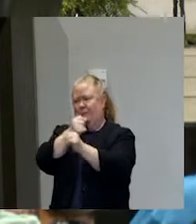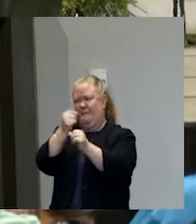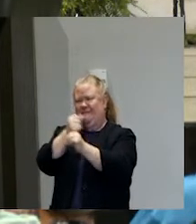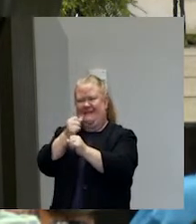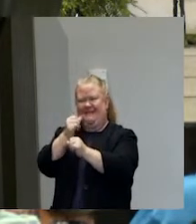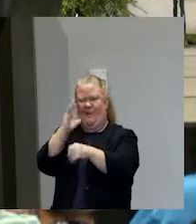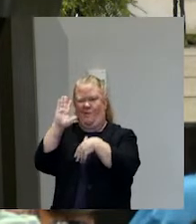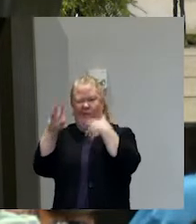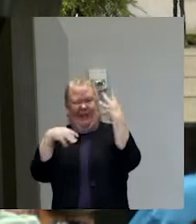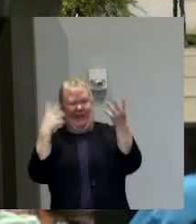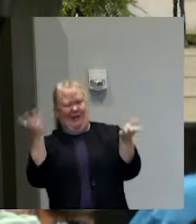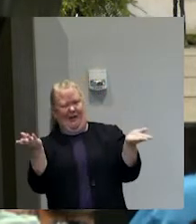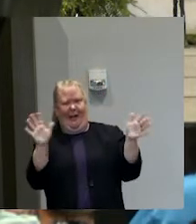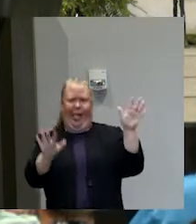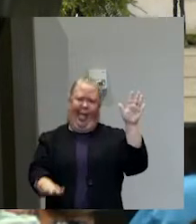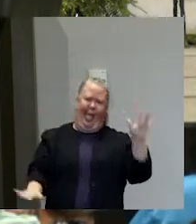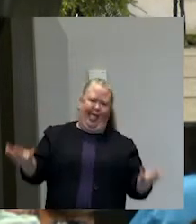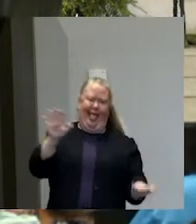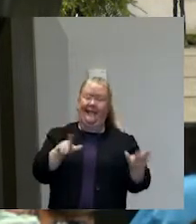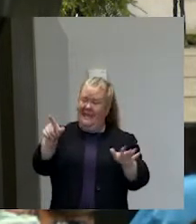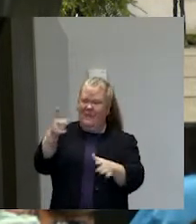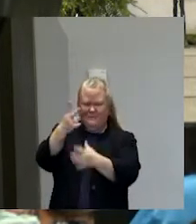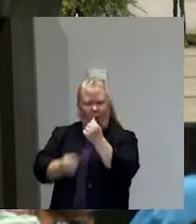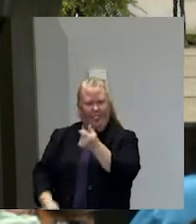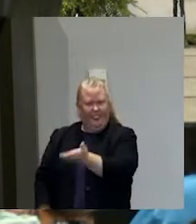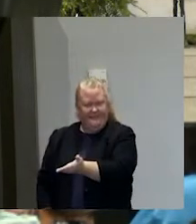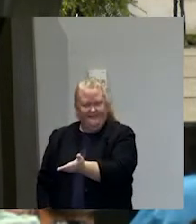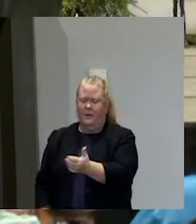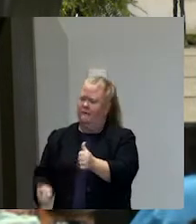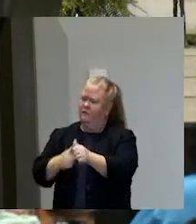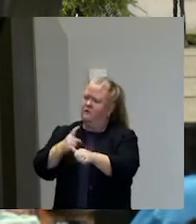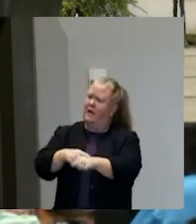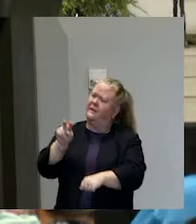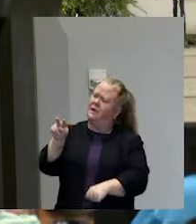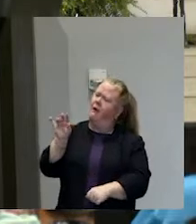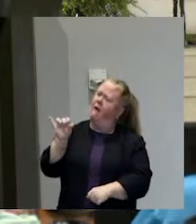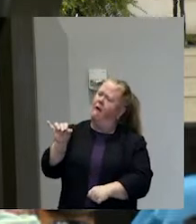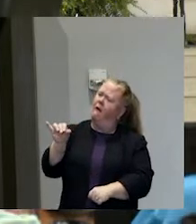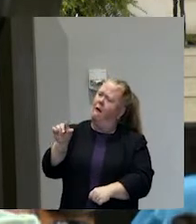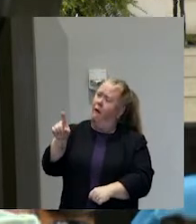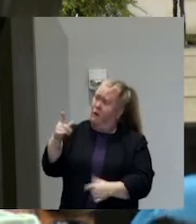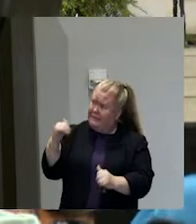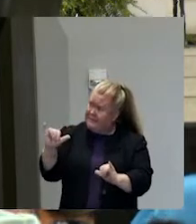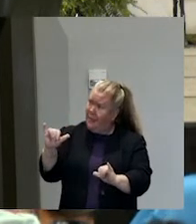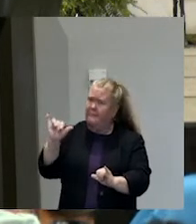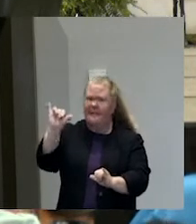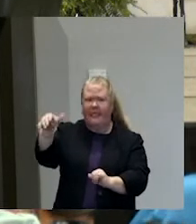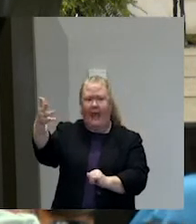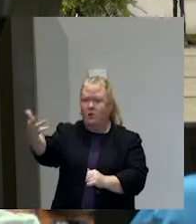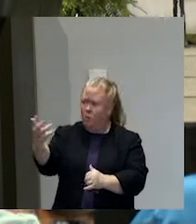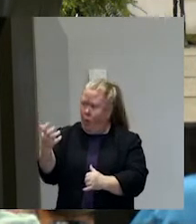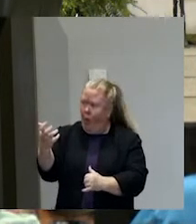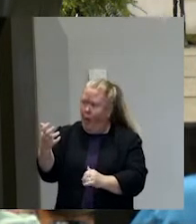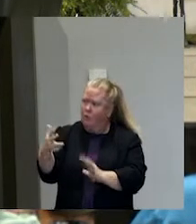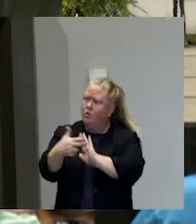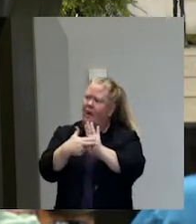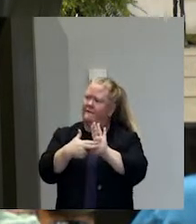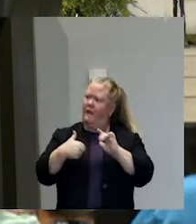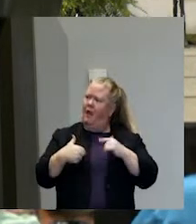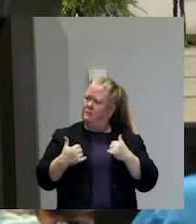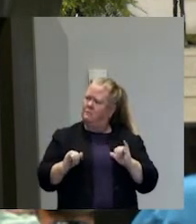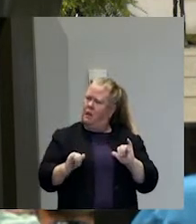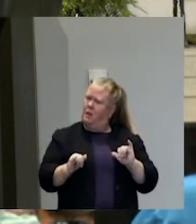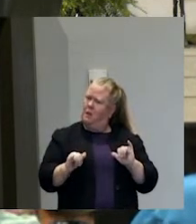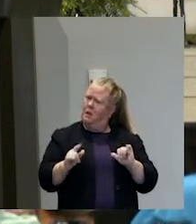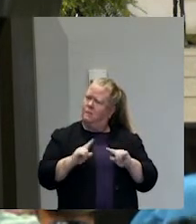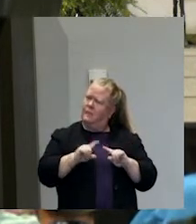and nerdy, and he was both. And that was literally the first time I saw, oh, you could still be that thing you want to identify as, while also you're